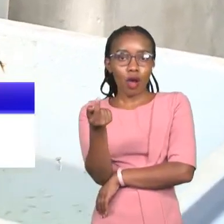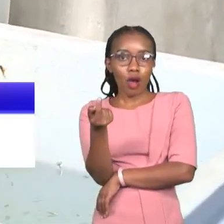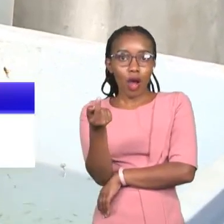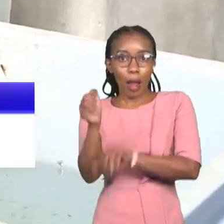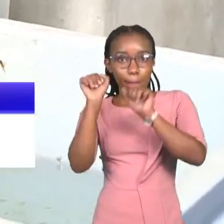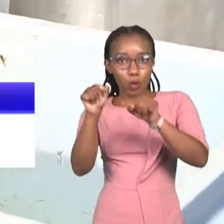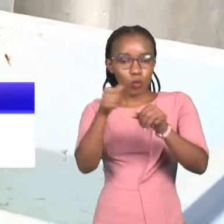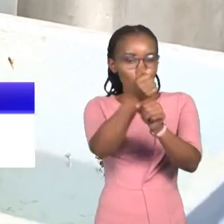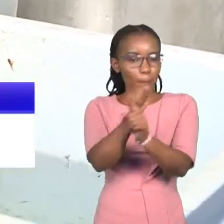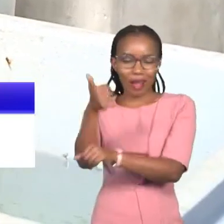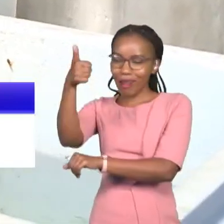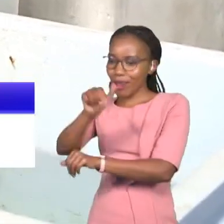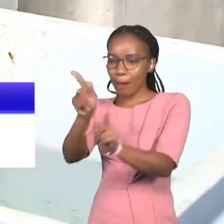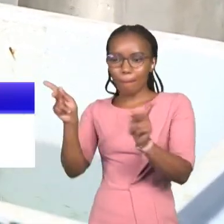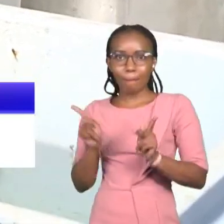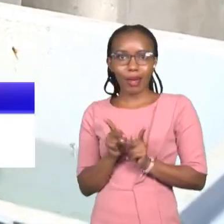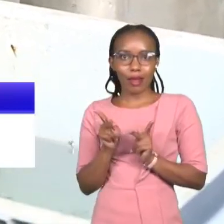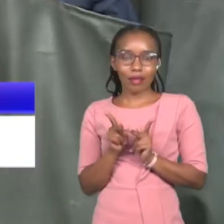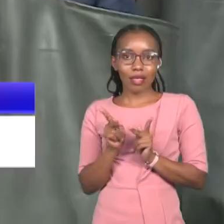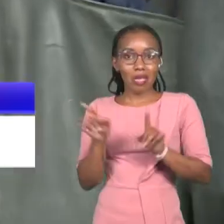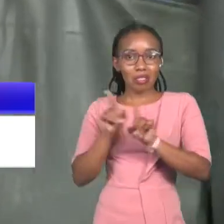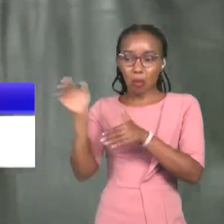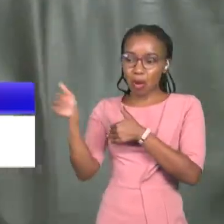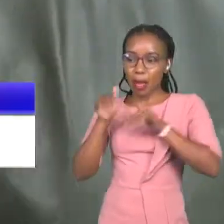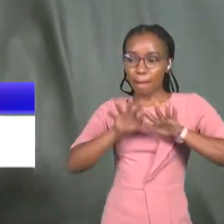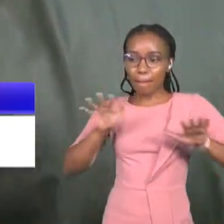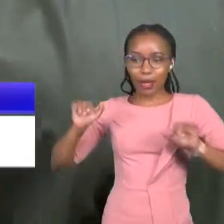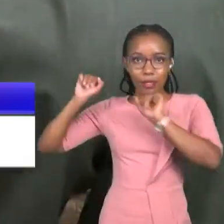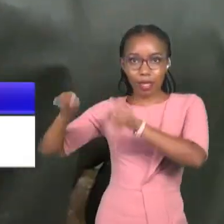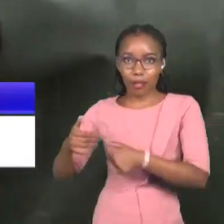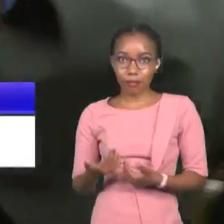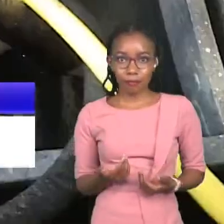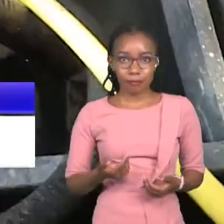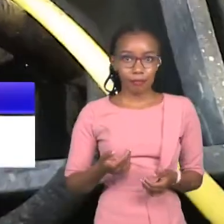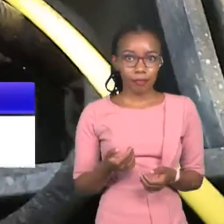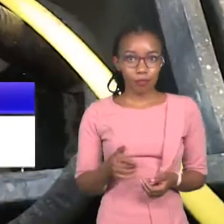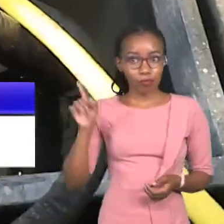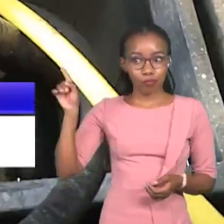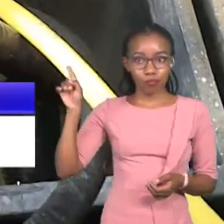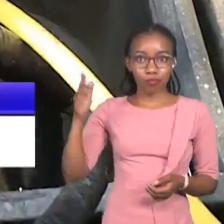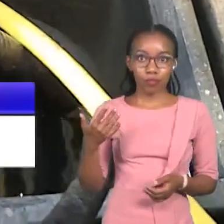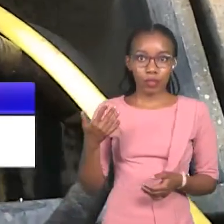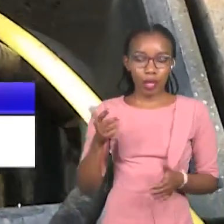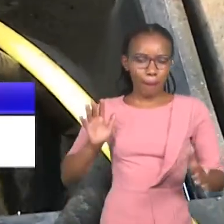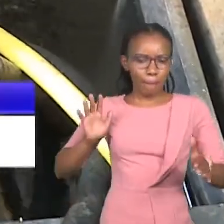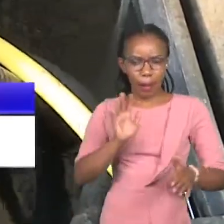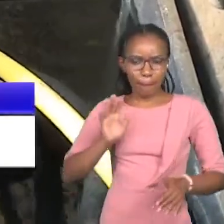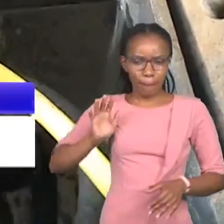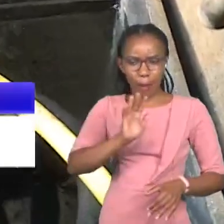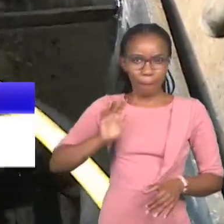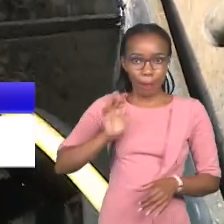set it up anywhere as close to the market as possible. Here we have a pump. The pump pumps the water